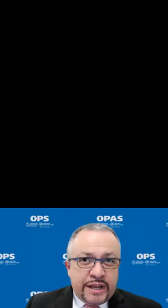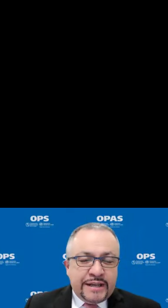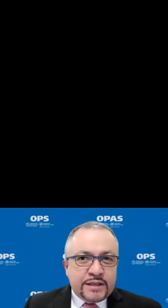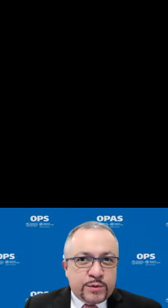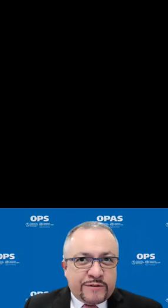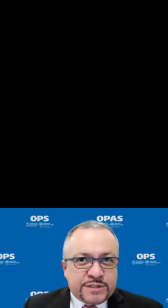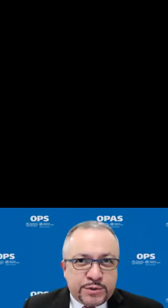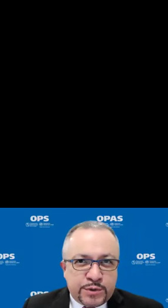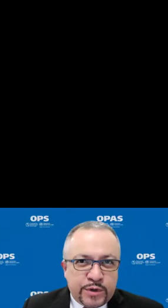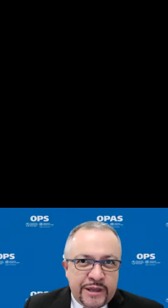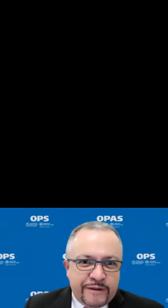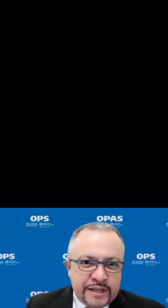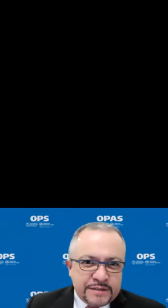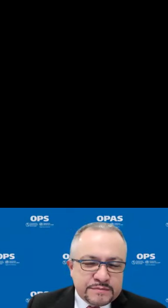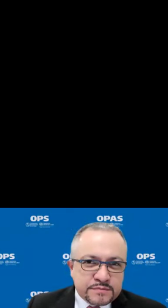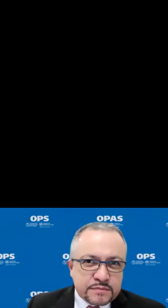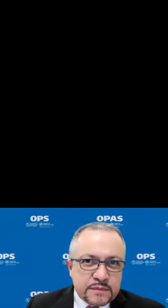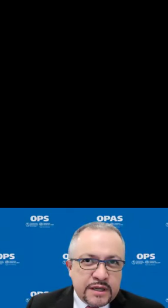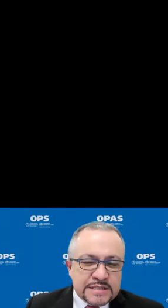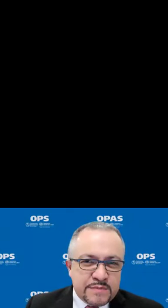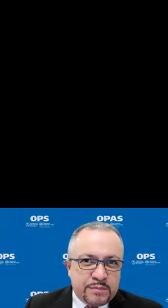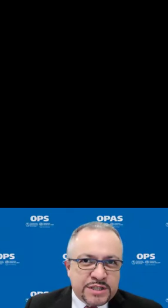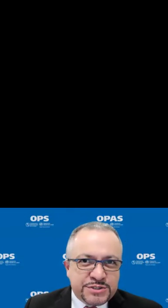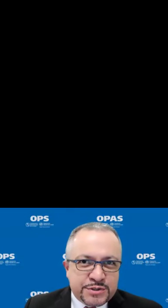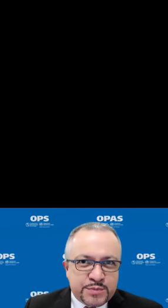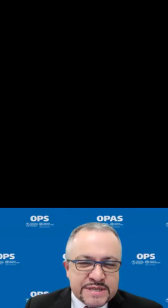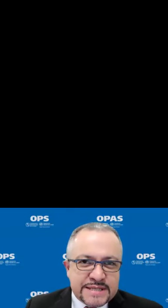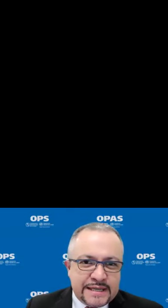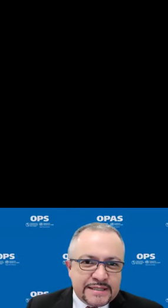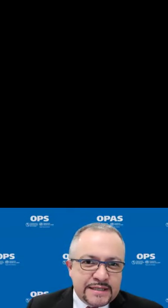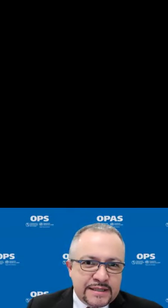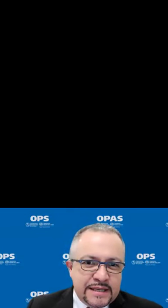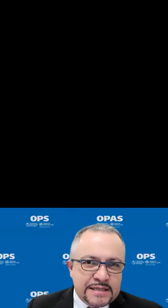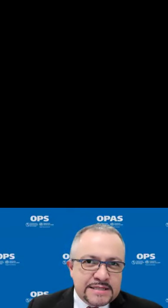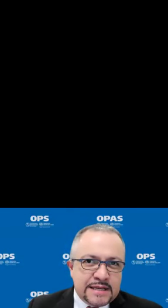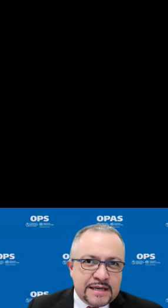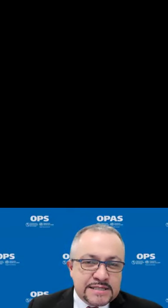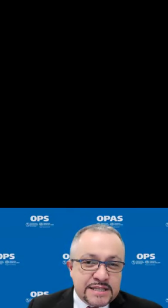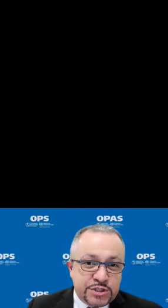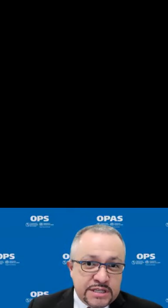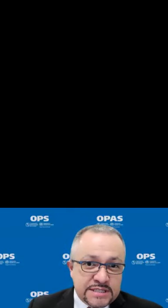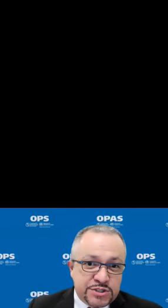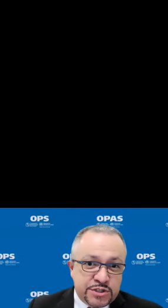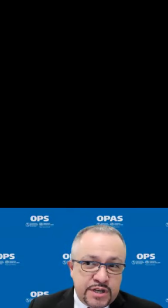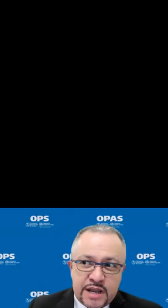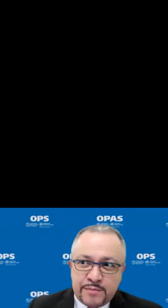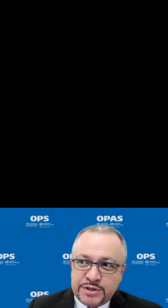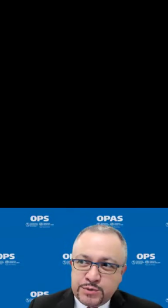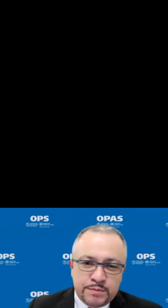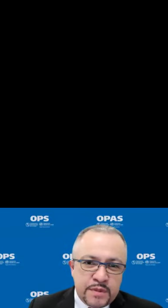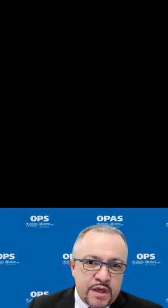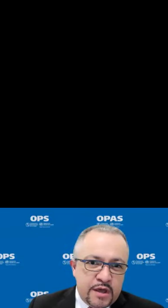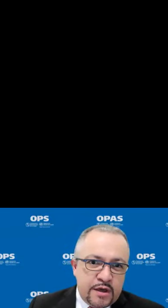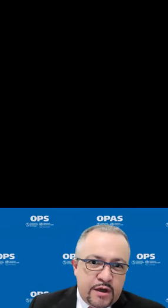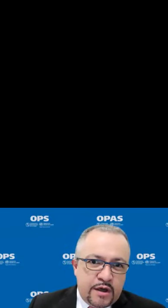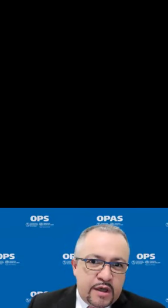Good morning, good afternoon, good evening. It is my pleasure to present this session, the session number